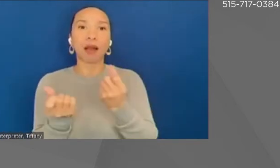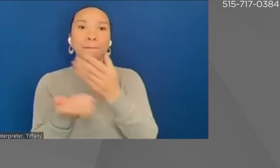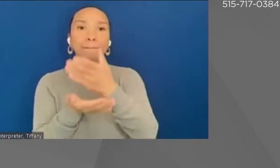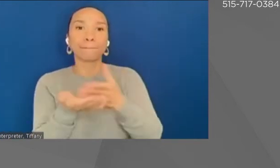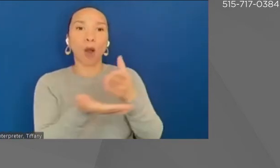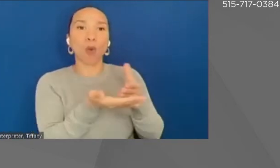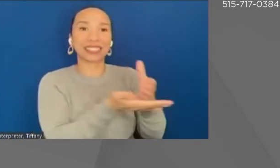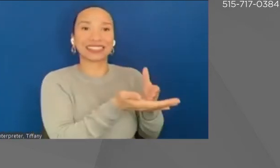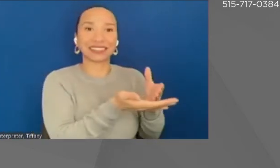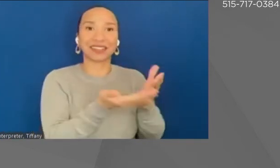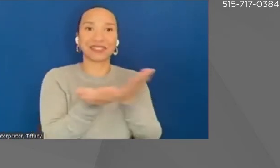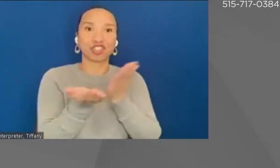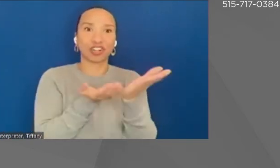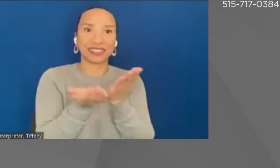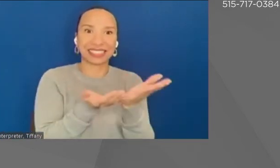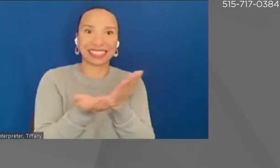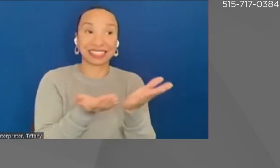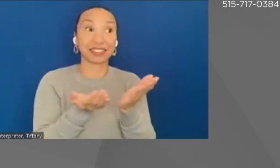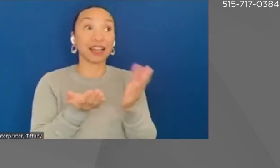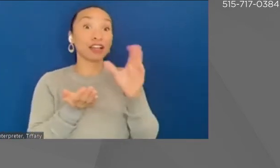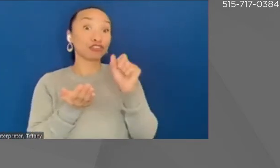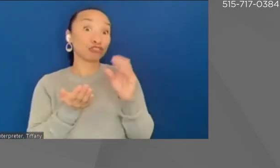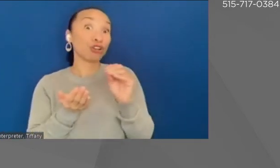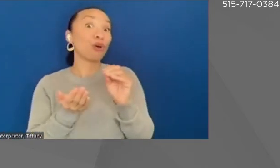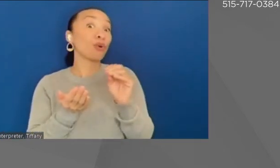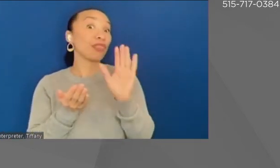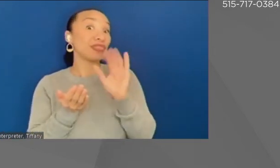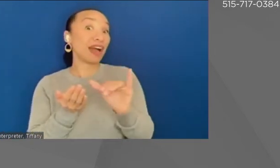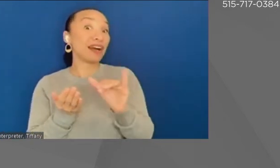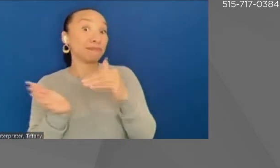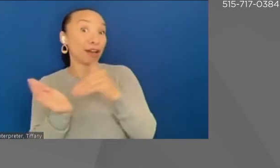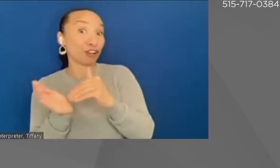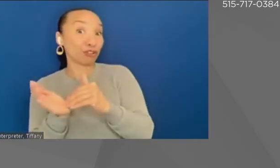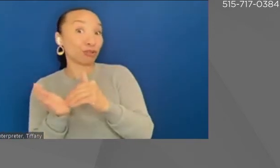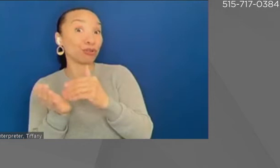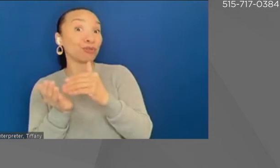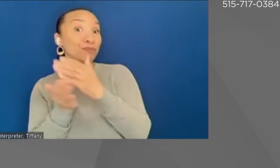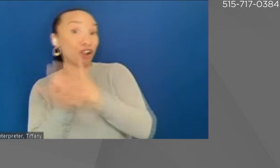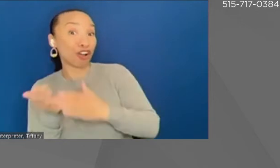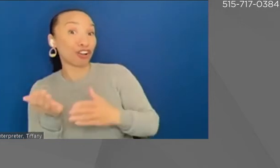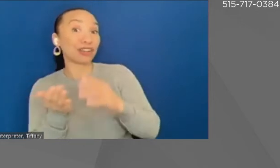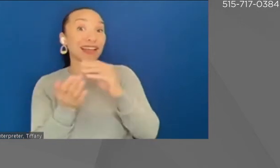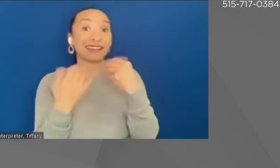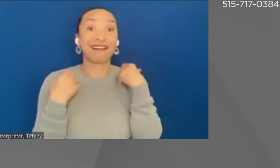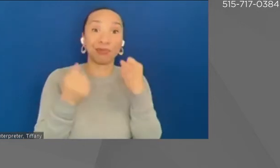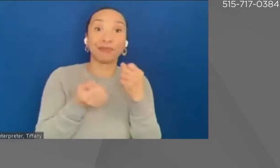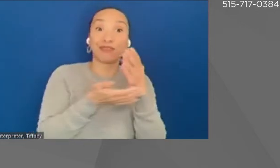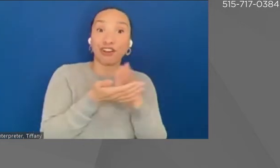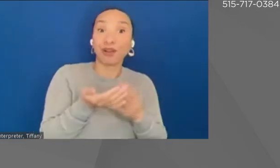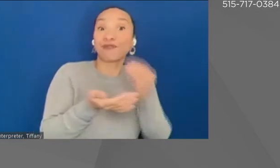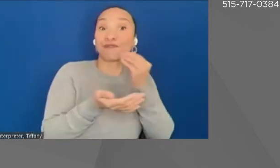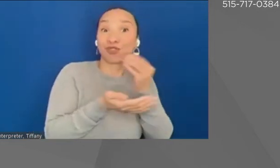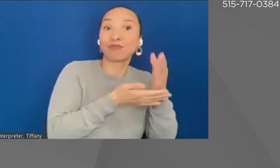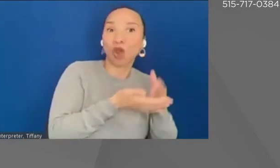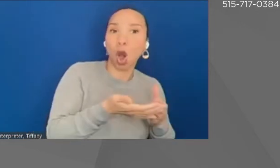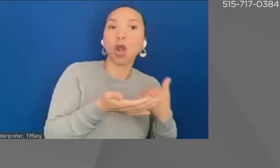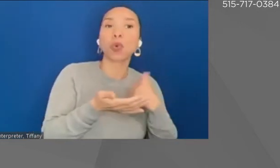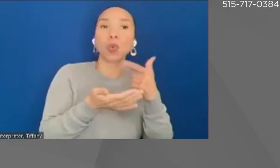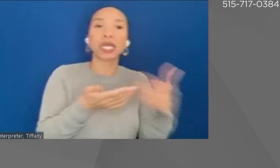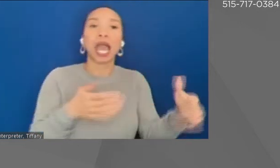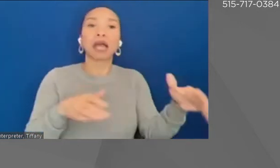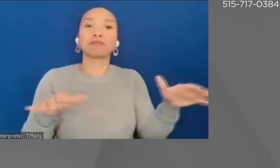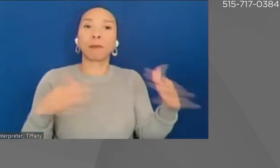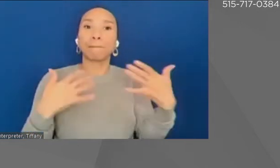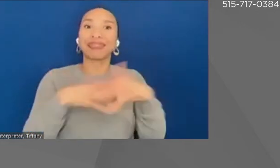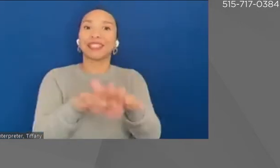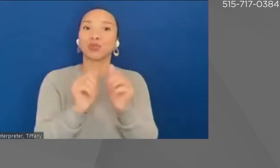telenutrition component and a medically tailored food box, we're able to track those outcomes and start to see some good benefits. But